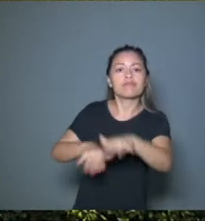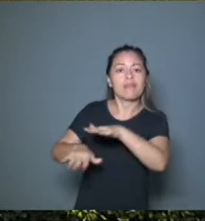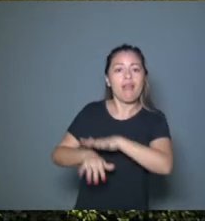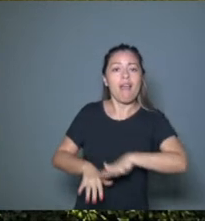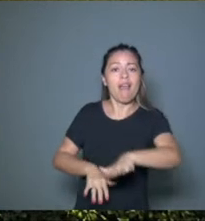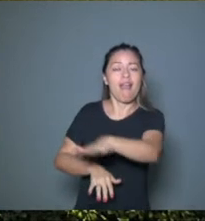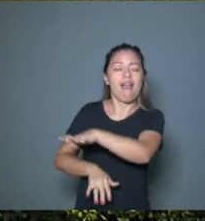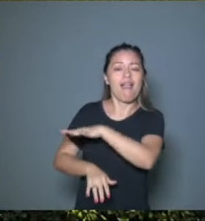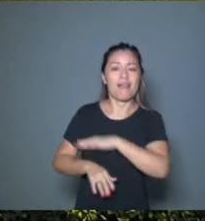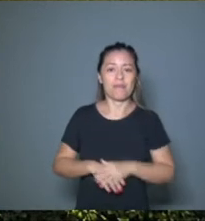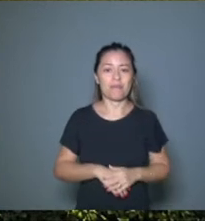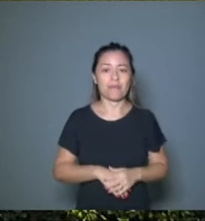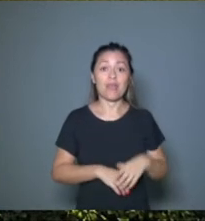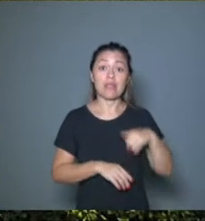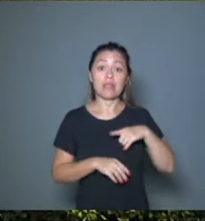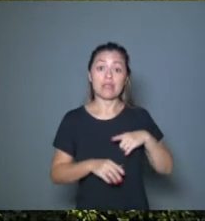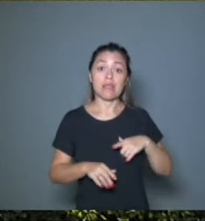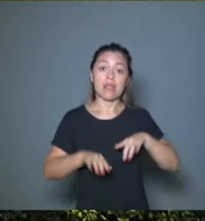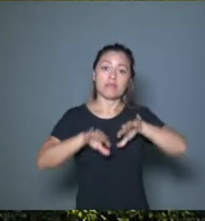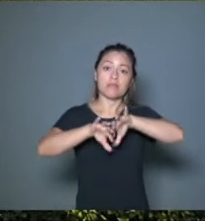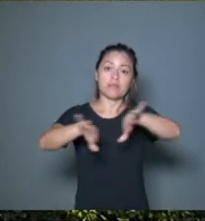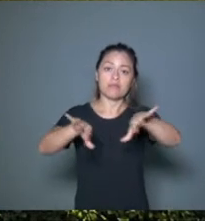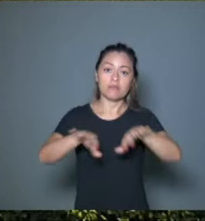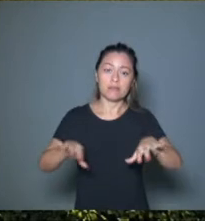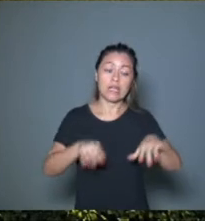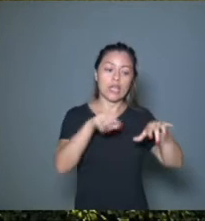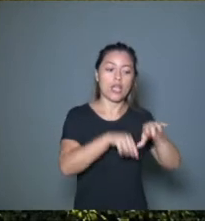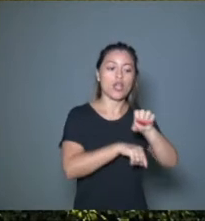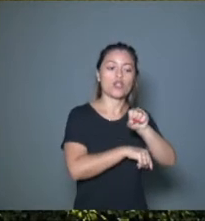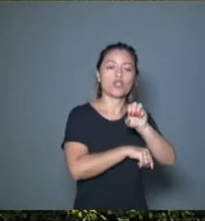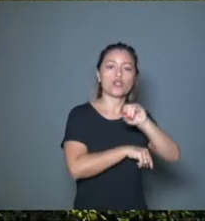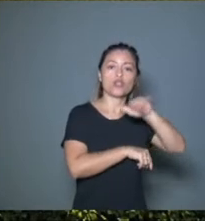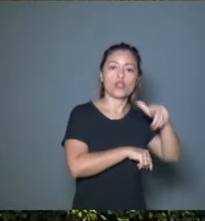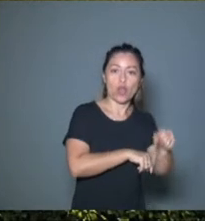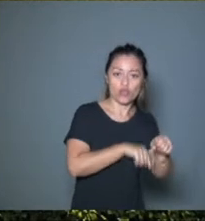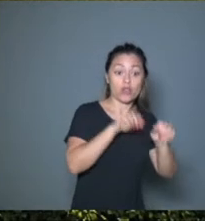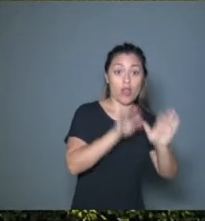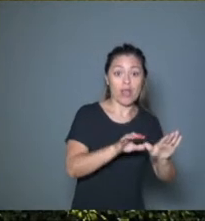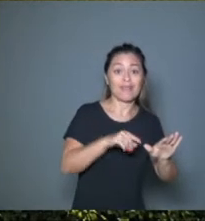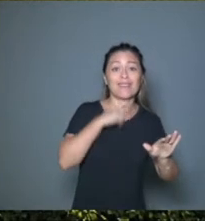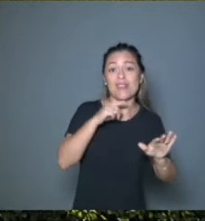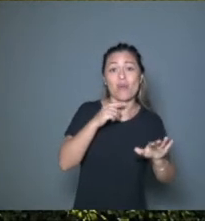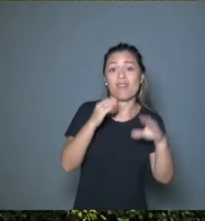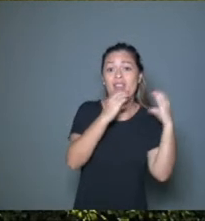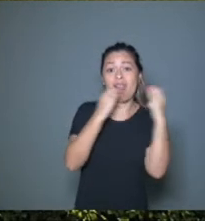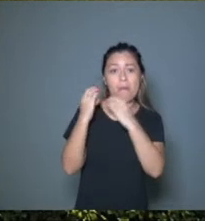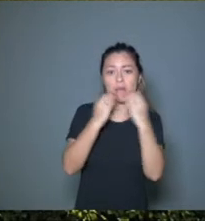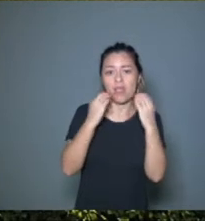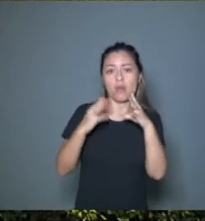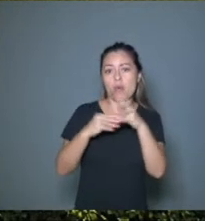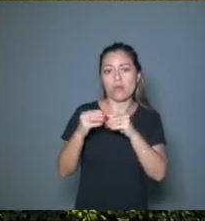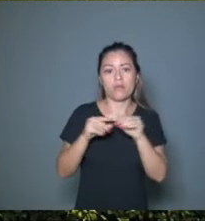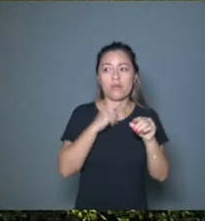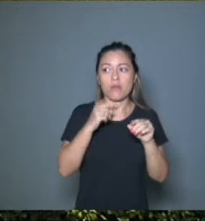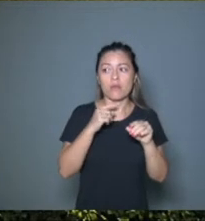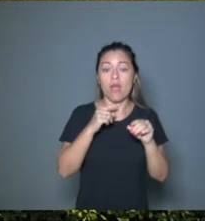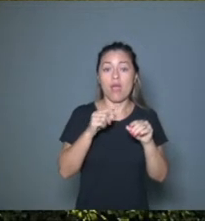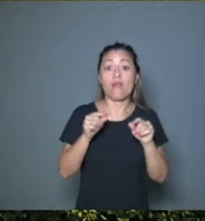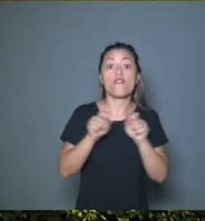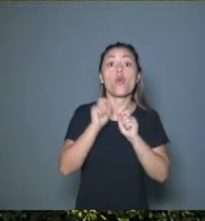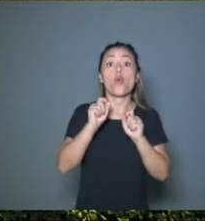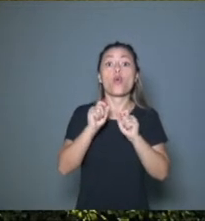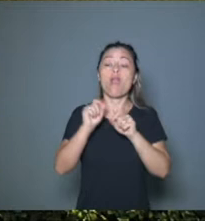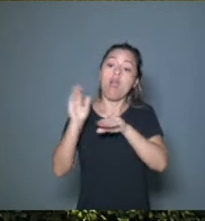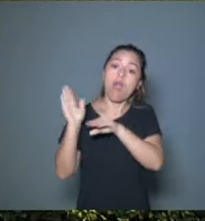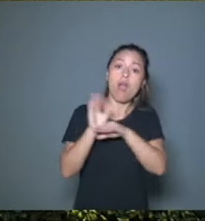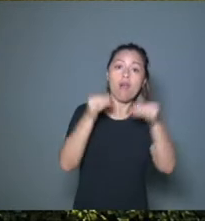there. We also have areas where we plant soybeans, where we can't have a second crop using corn or cotton.